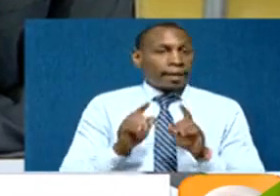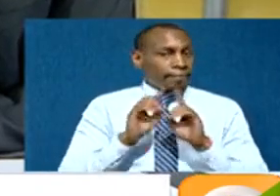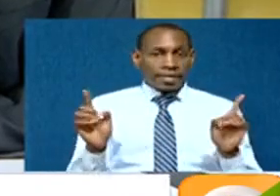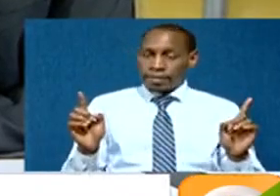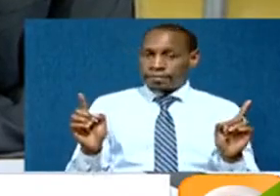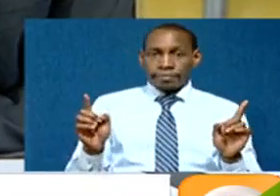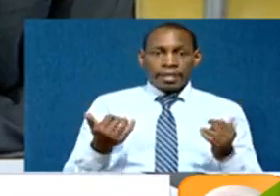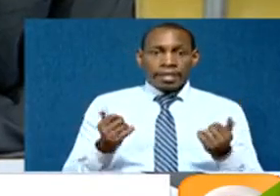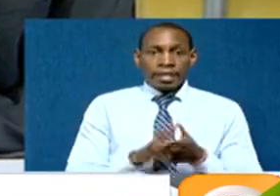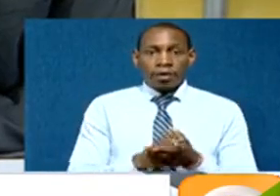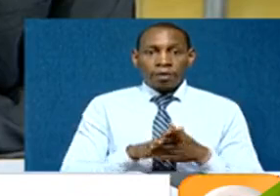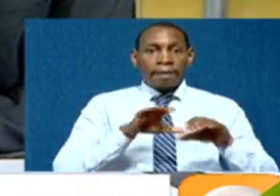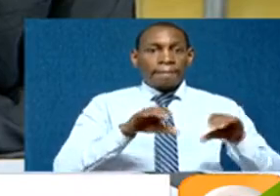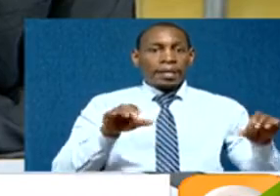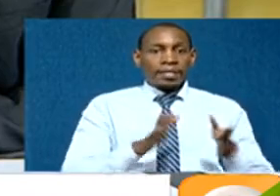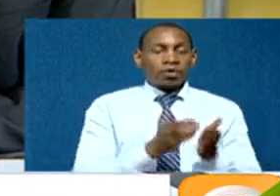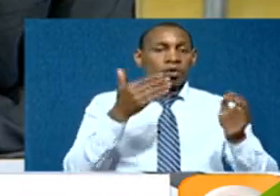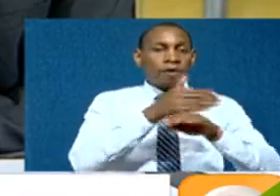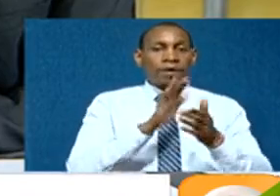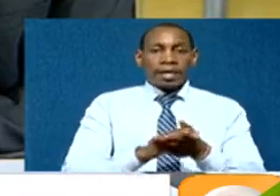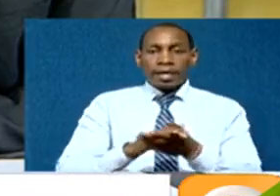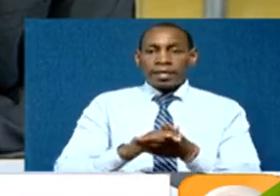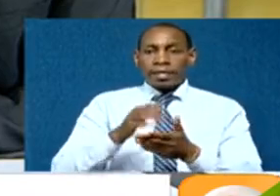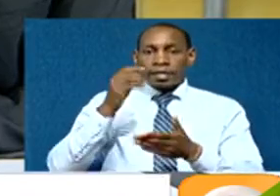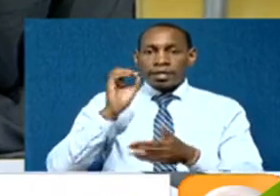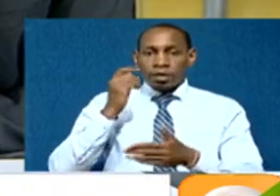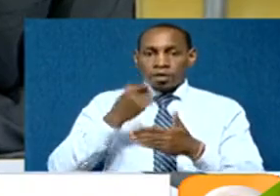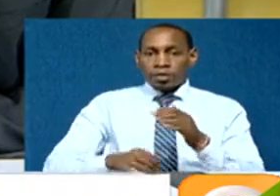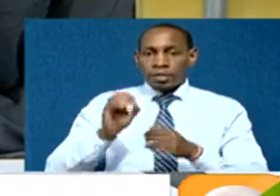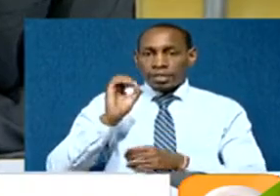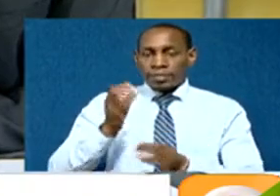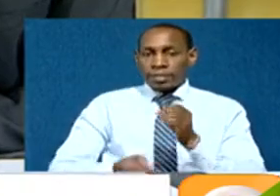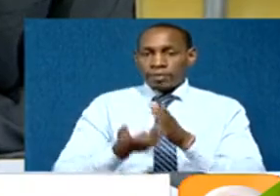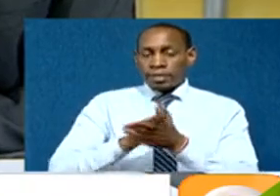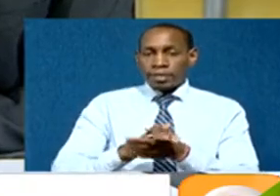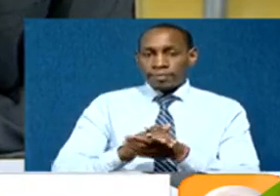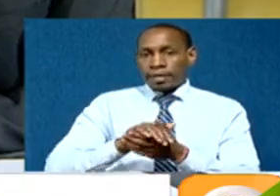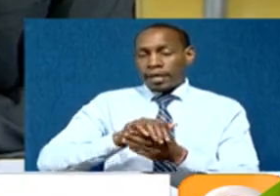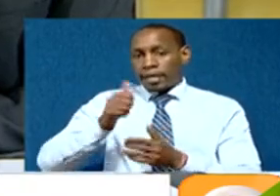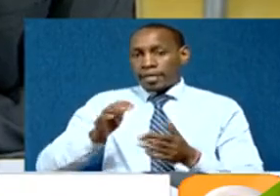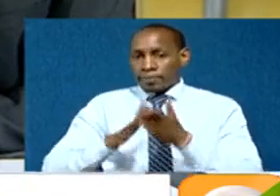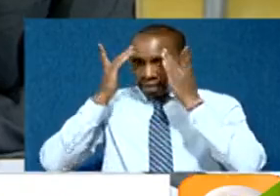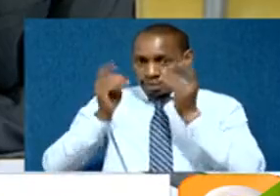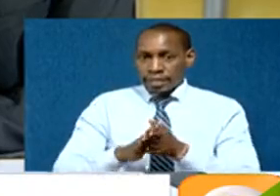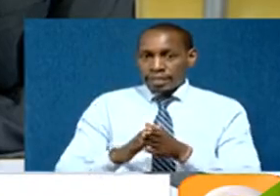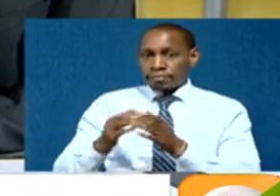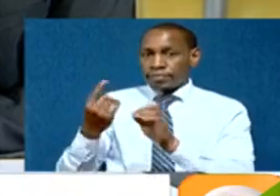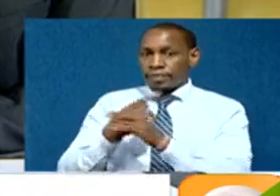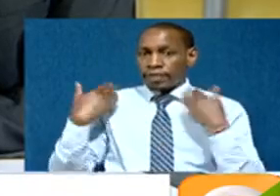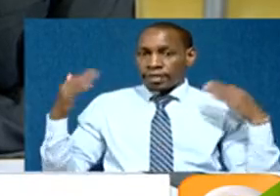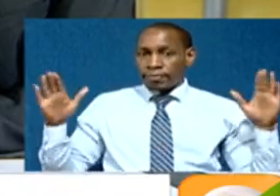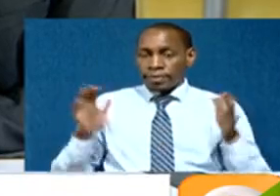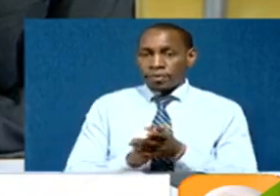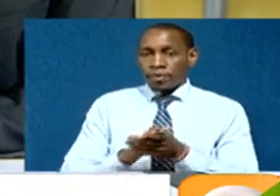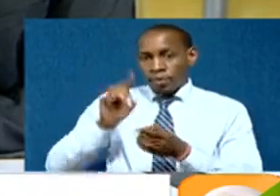However, with a crowded market and high production costs, many are now focusing on exotic birds as they create a niche for themselves